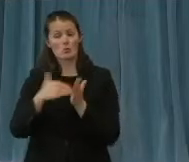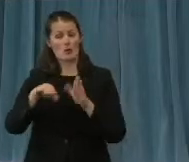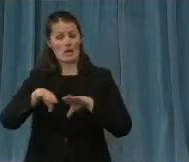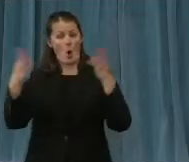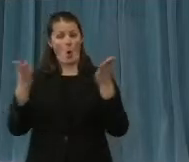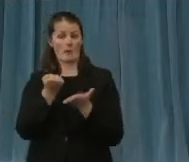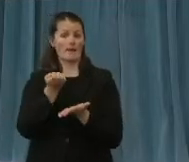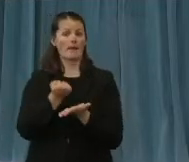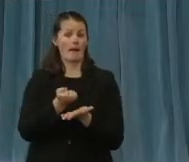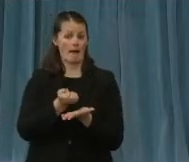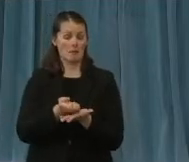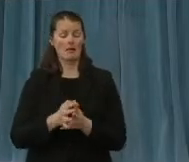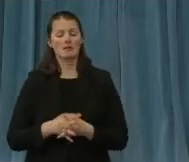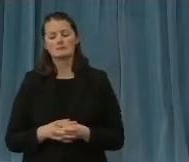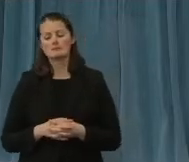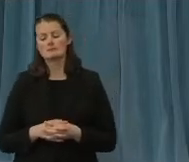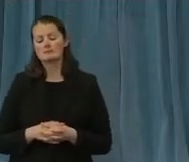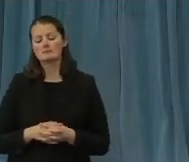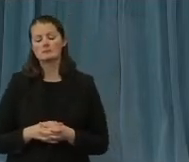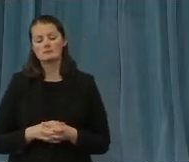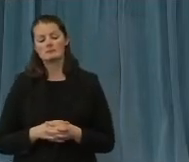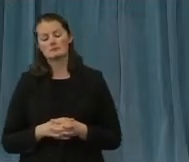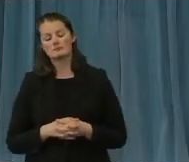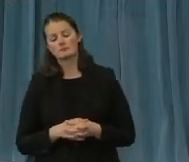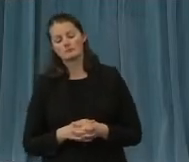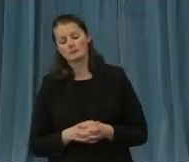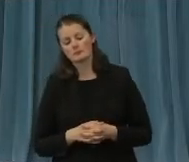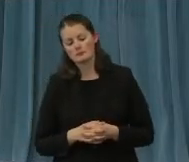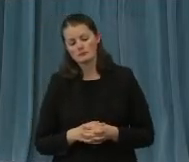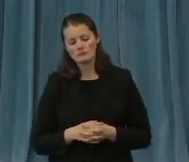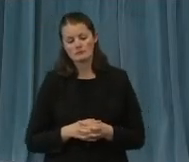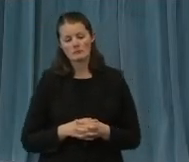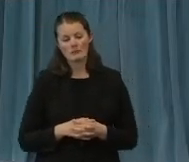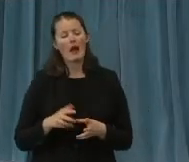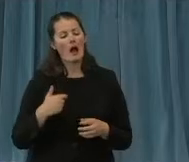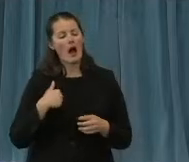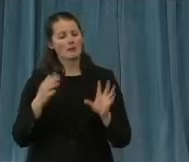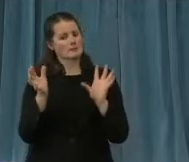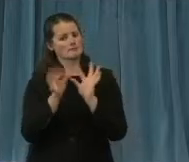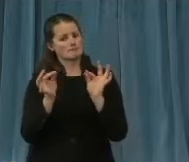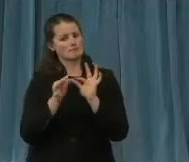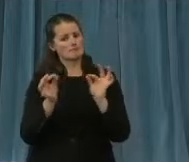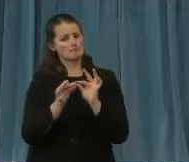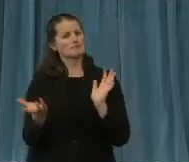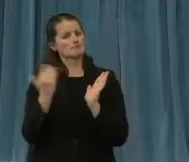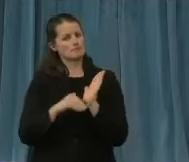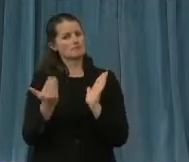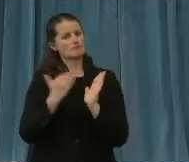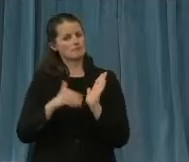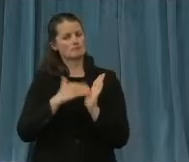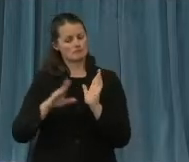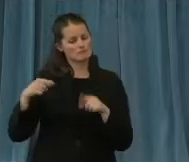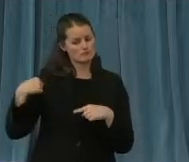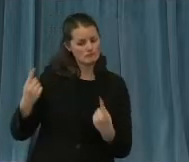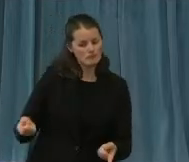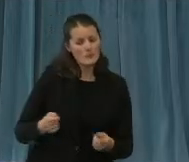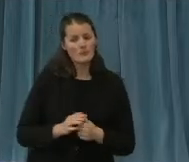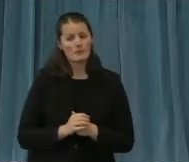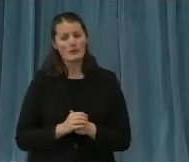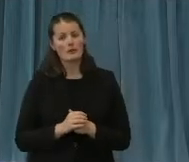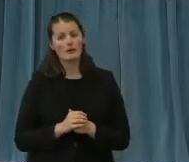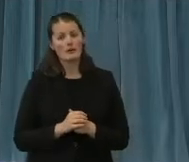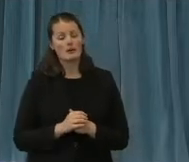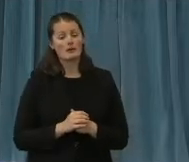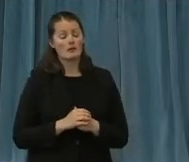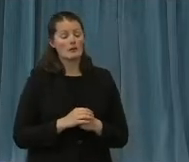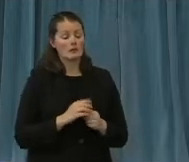You've heard me say this a lot over the past couple of weeks to the people of Nevada. The lives of Nevadans are more important than